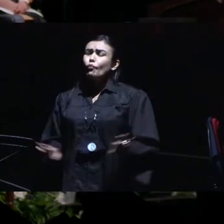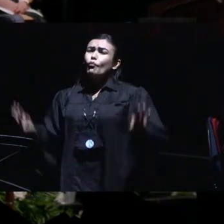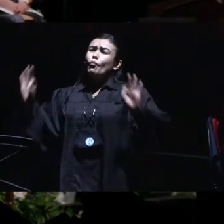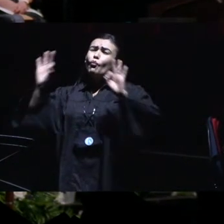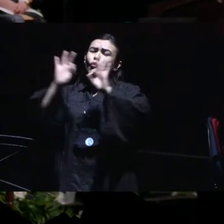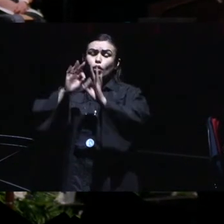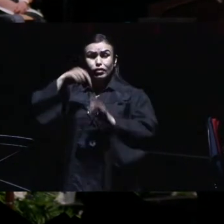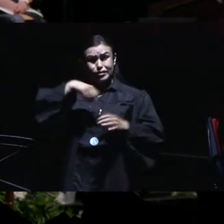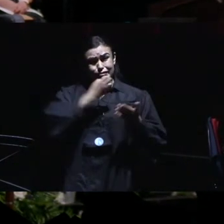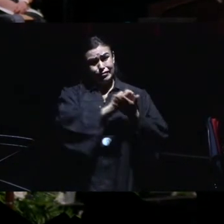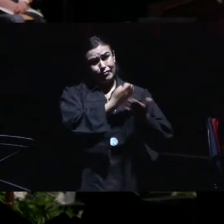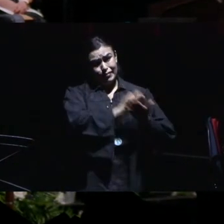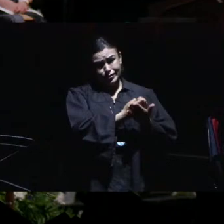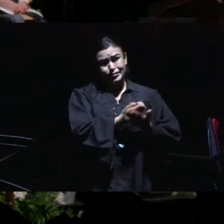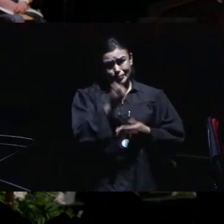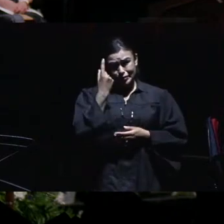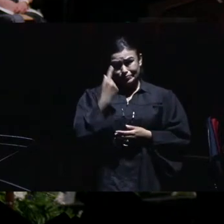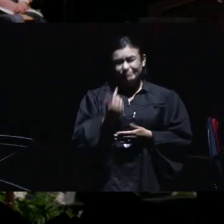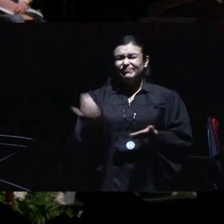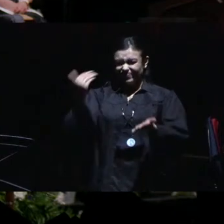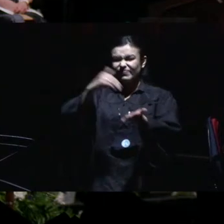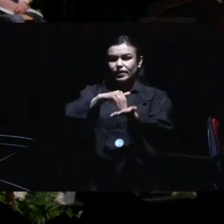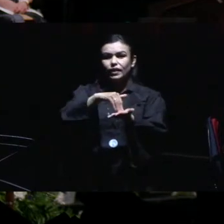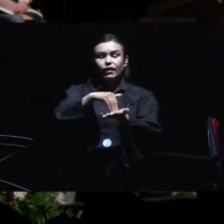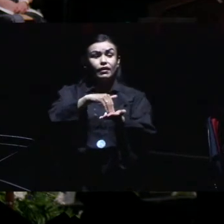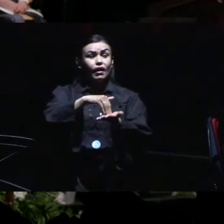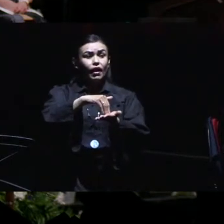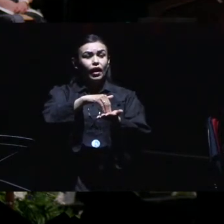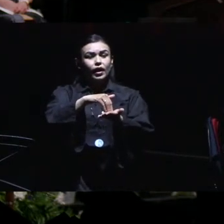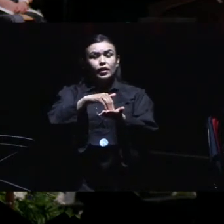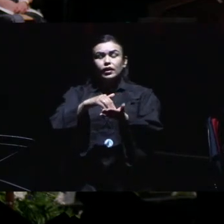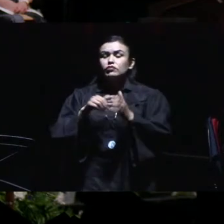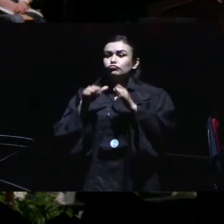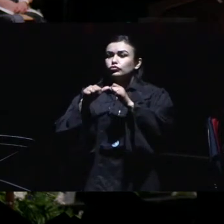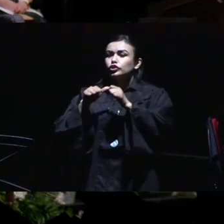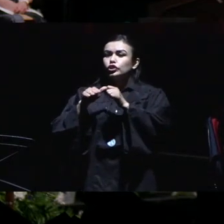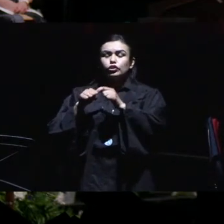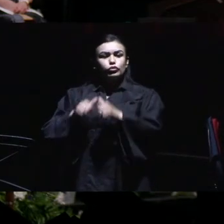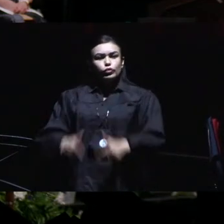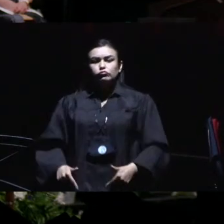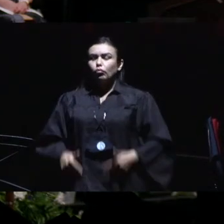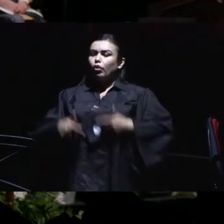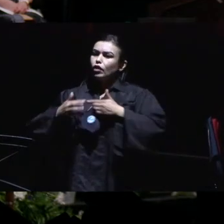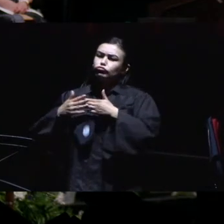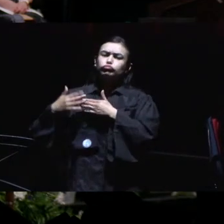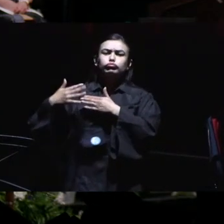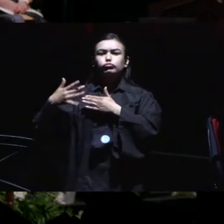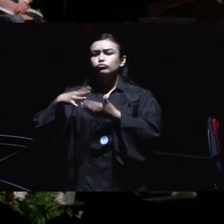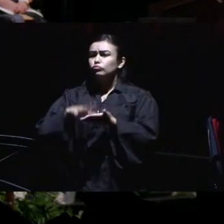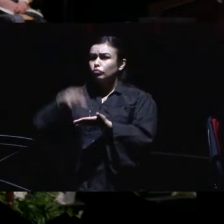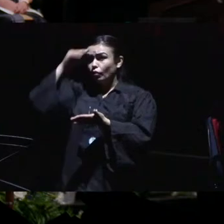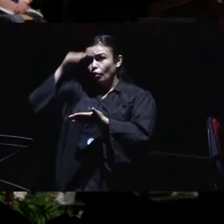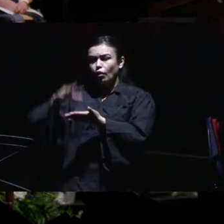Let me emphasize that again. Being a lifelong learner is more critical than ever.